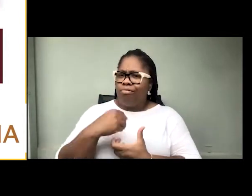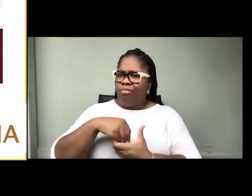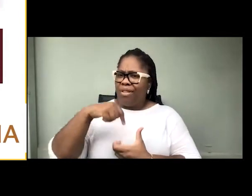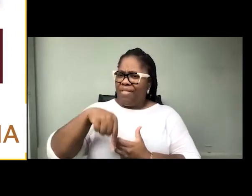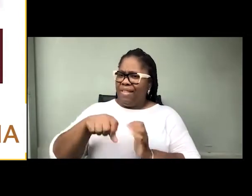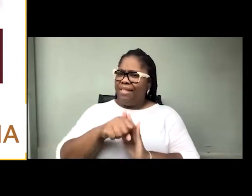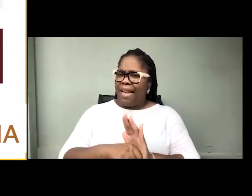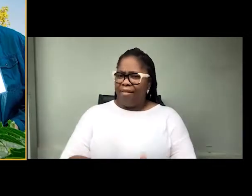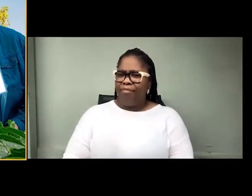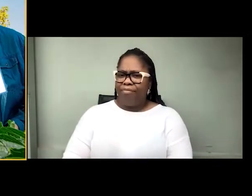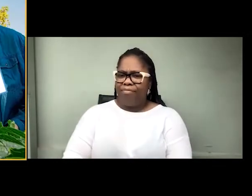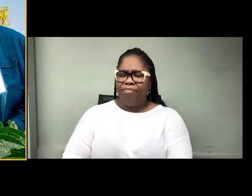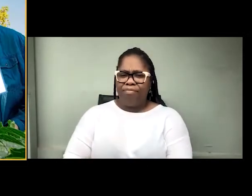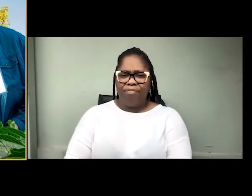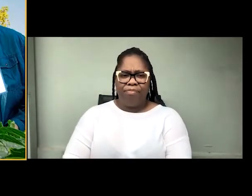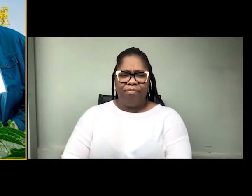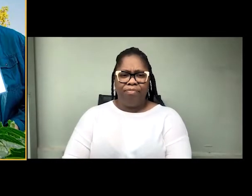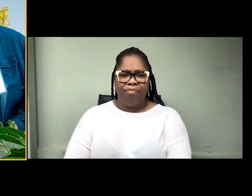state.